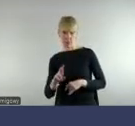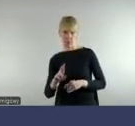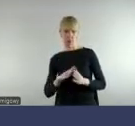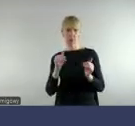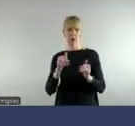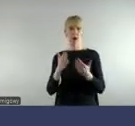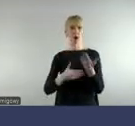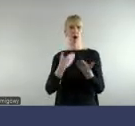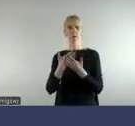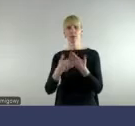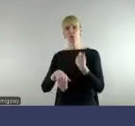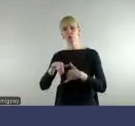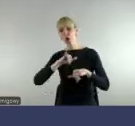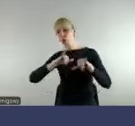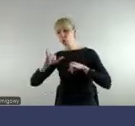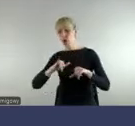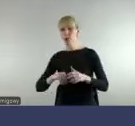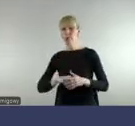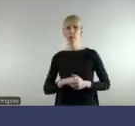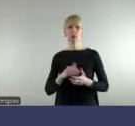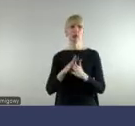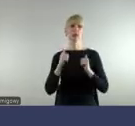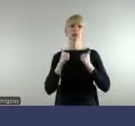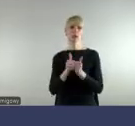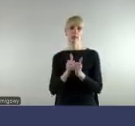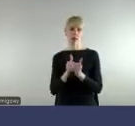on the regional level, and has the responsibility to follow